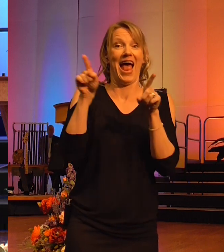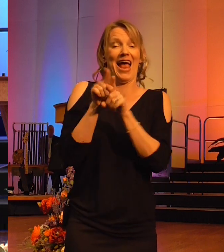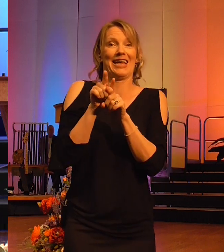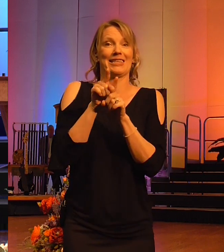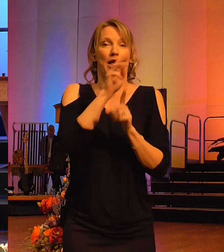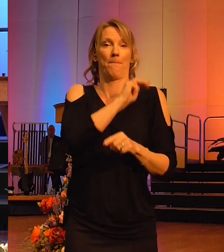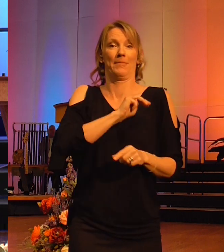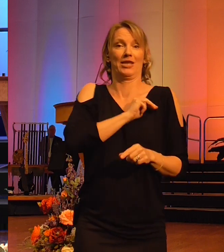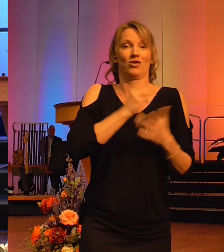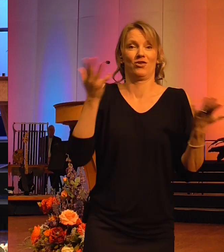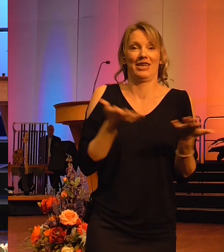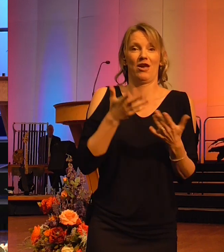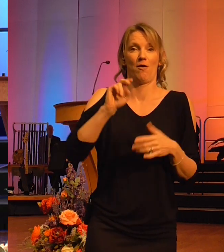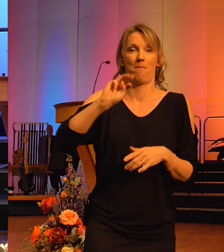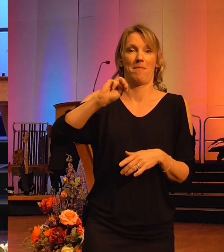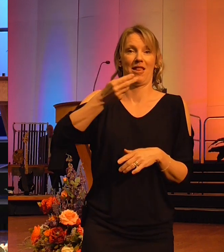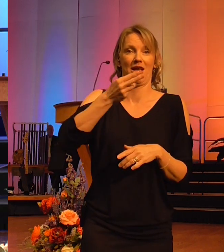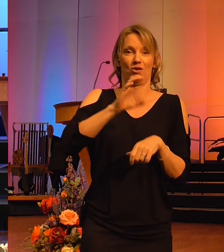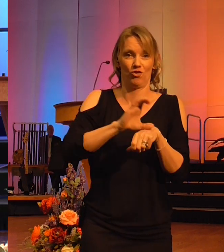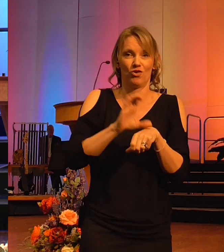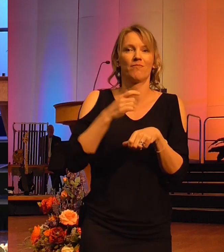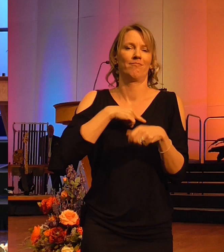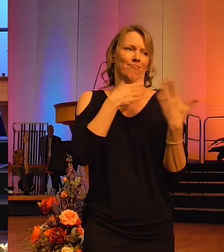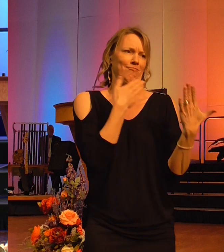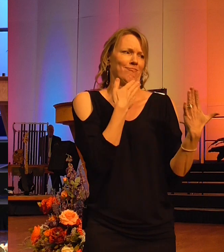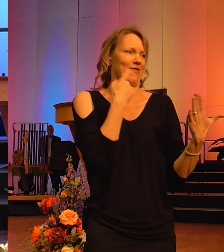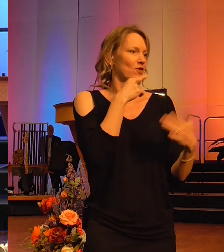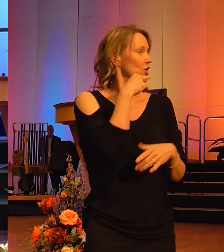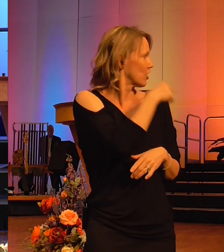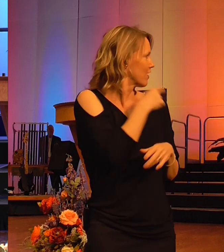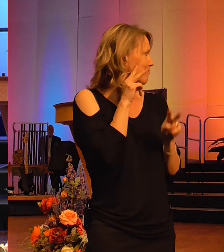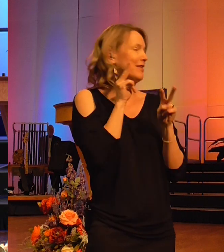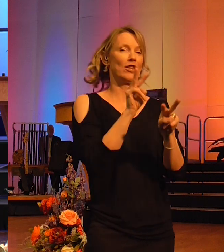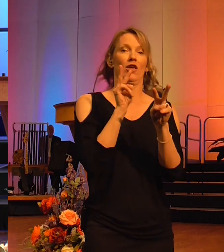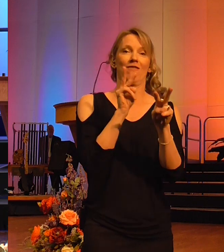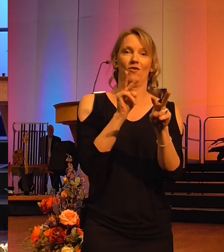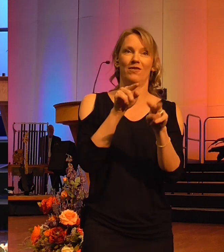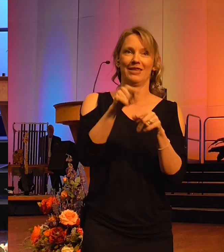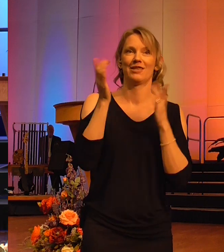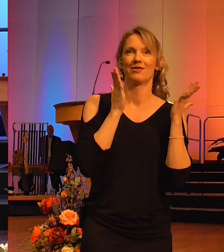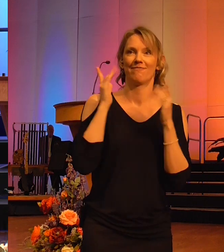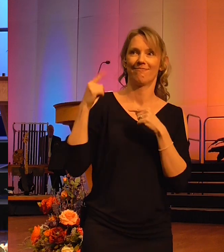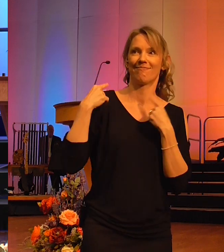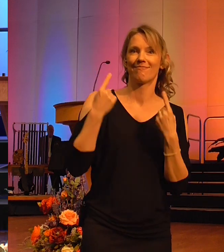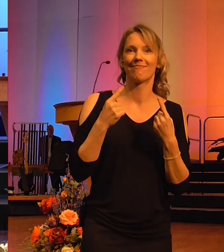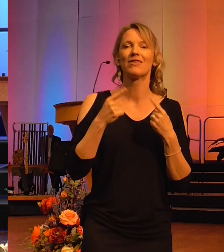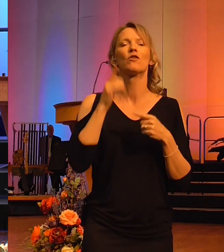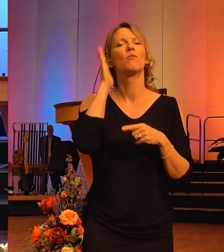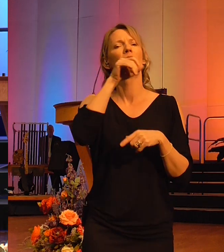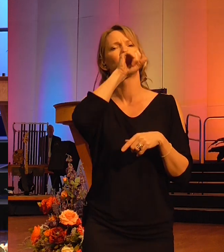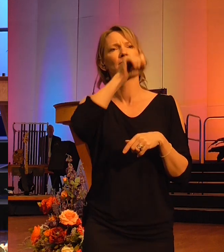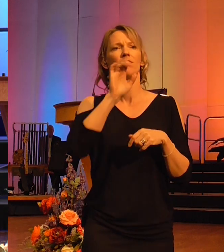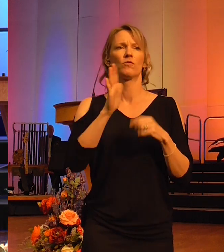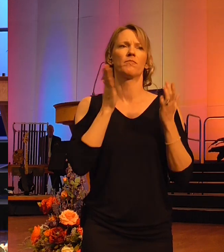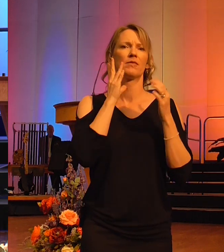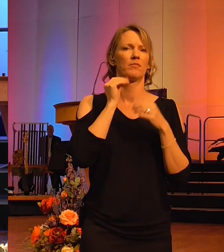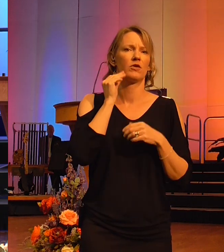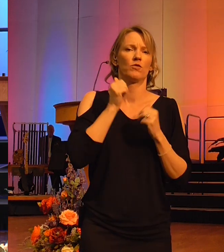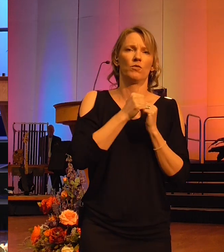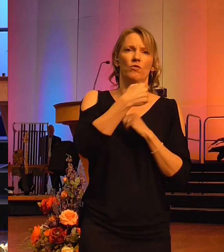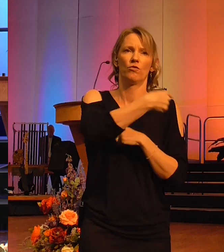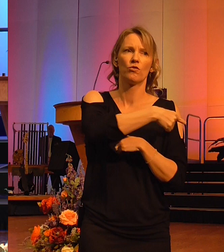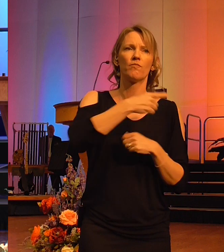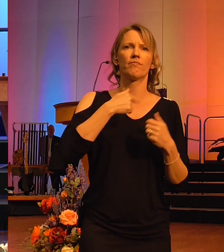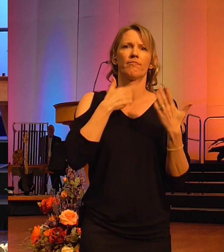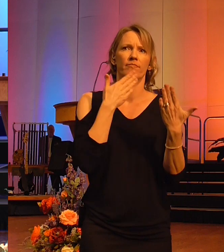minister here at Mile High Church. We're very, very grateful for her. I've been looking forward to the service. You're going to love your experience of her.